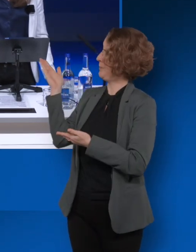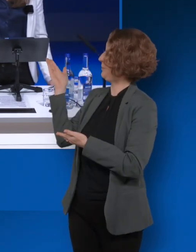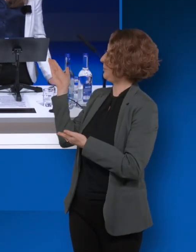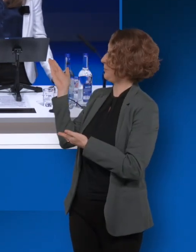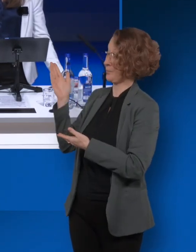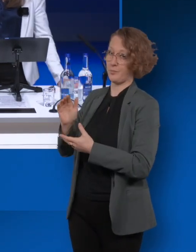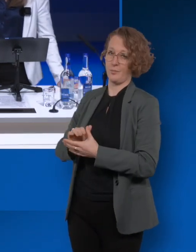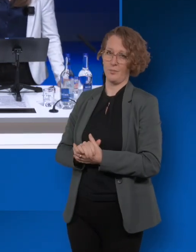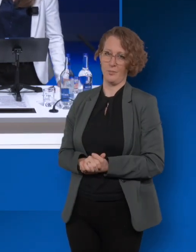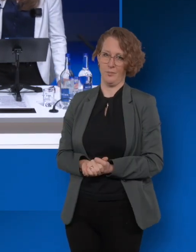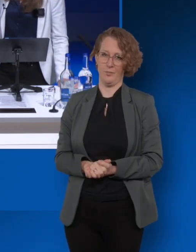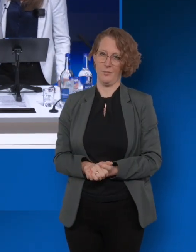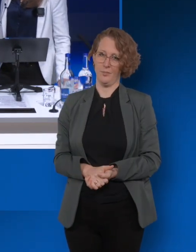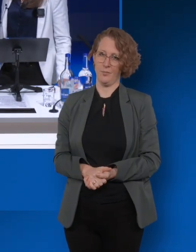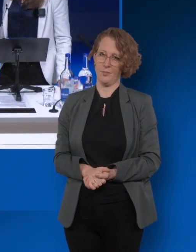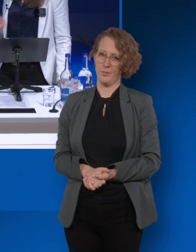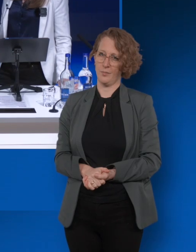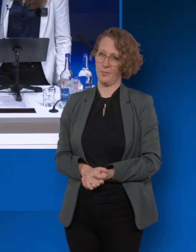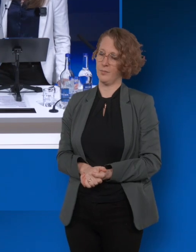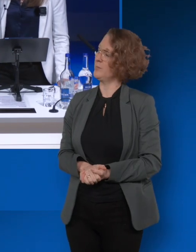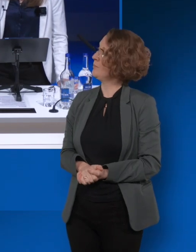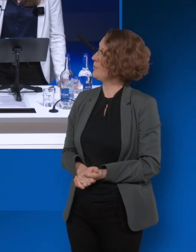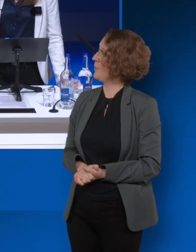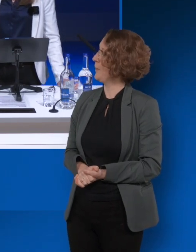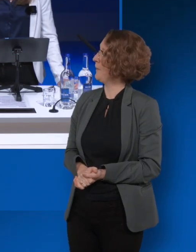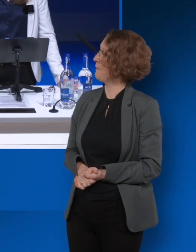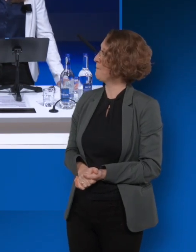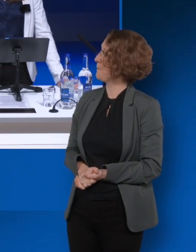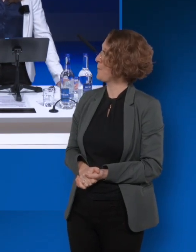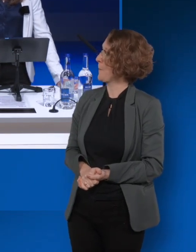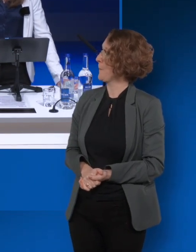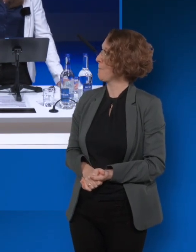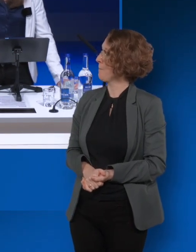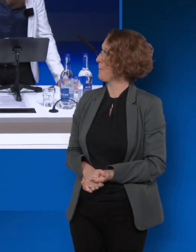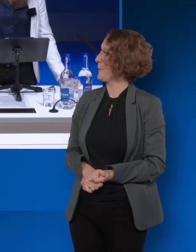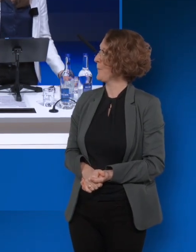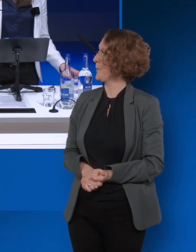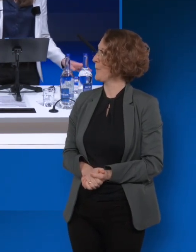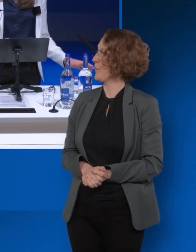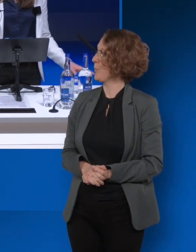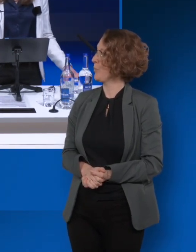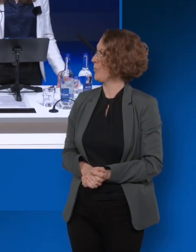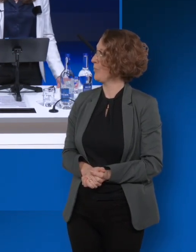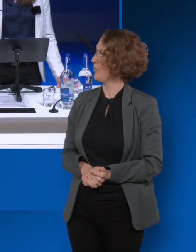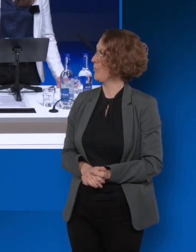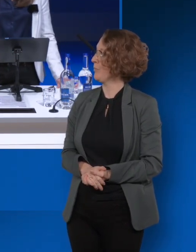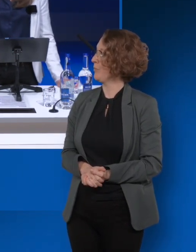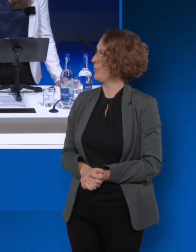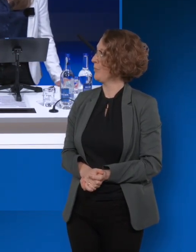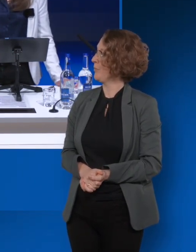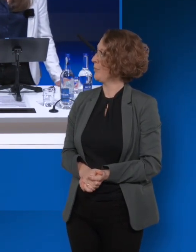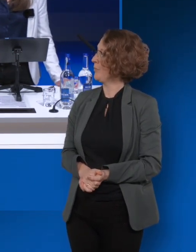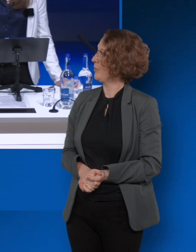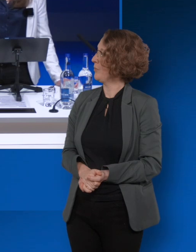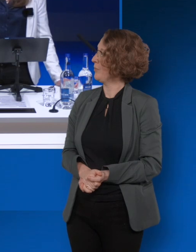has physical properties, and the mind or soul is a mental substance that has mental properties. The soul and brain